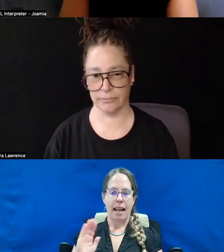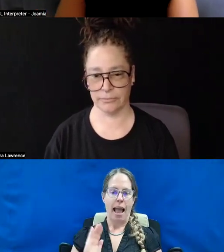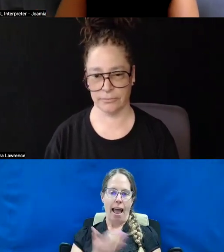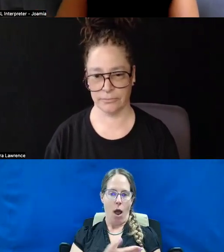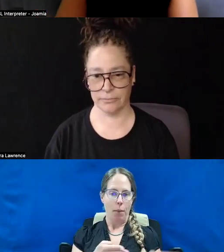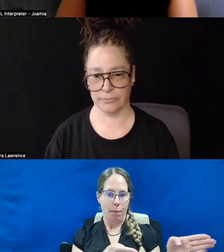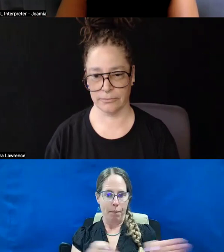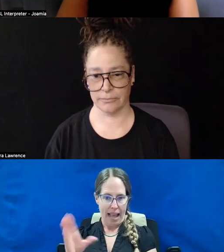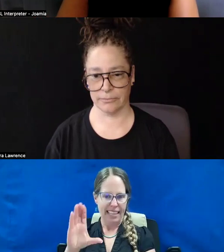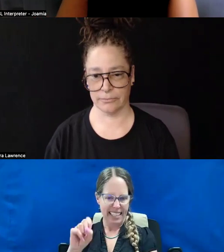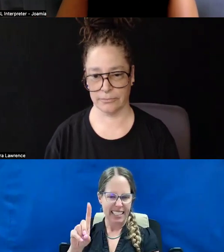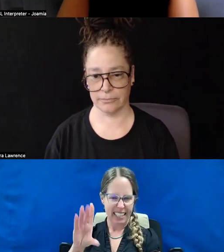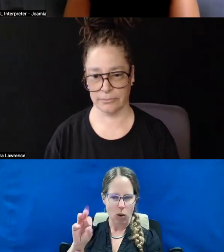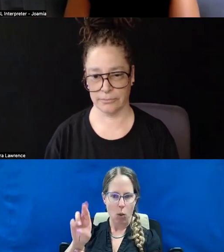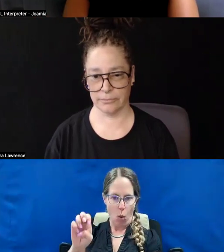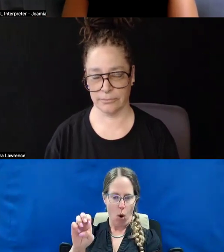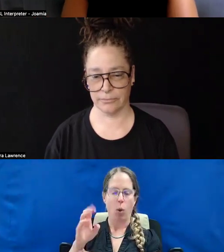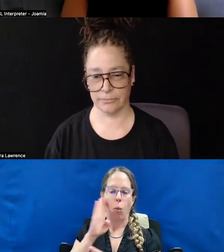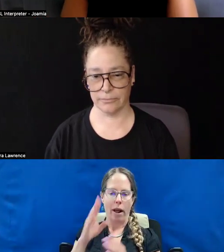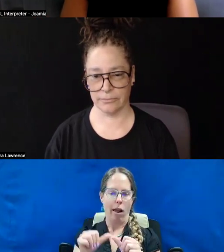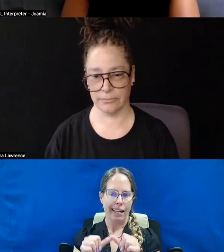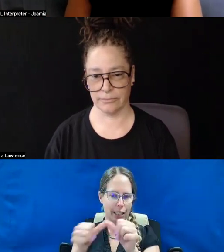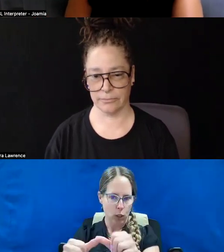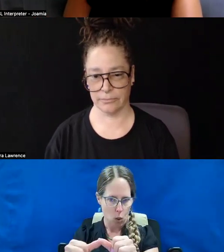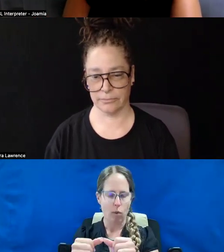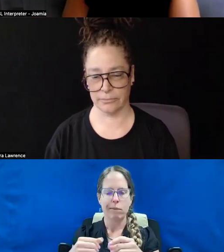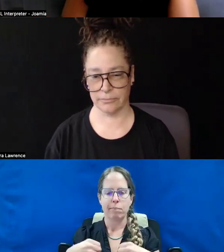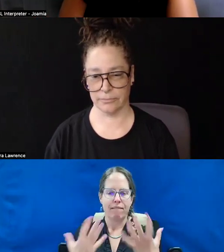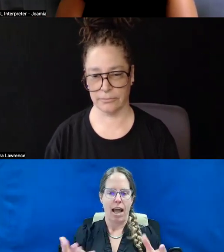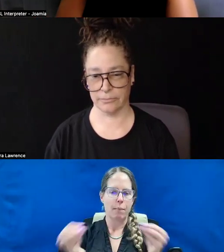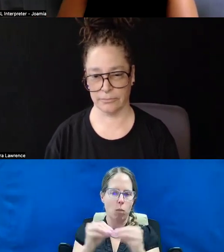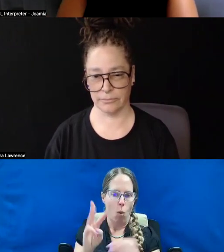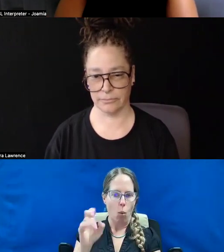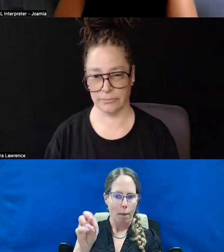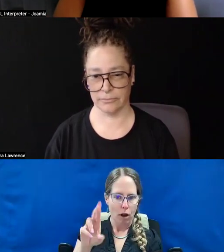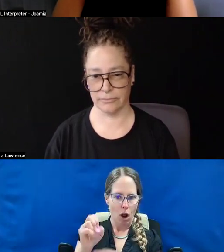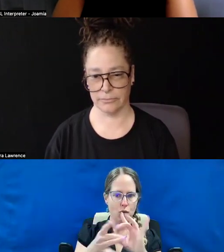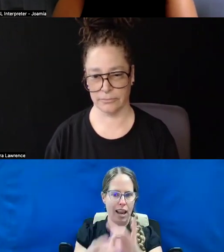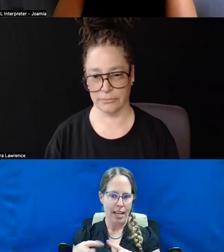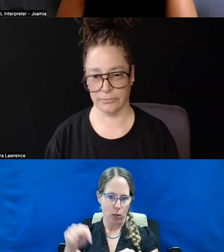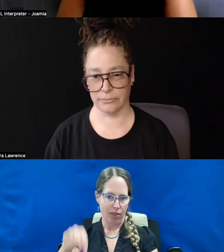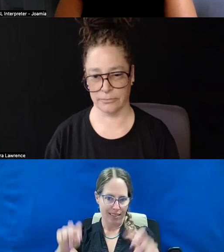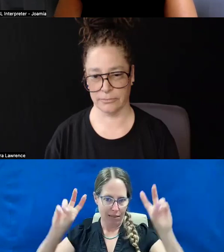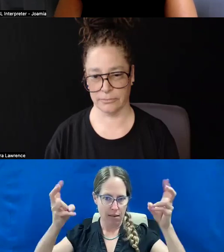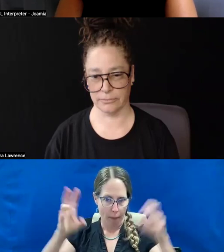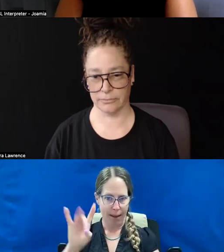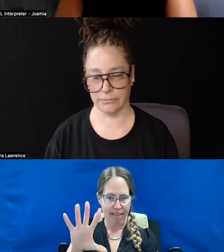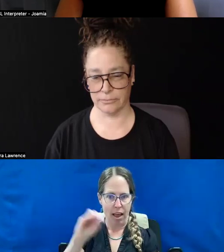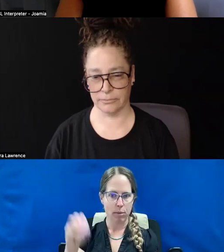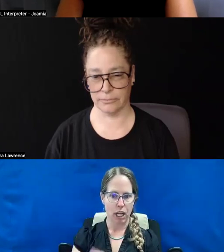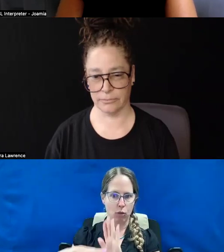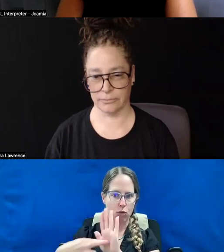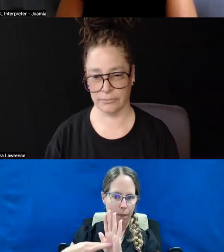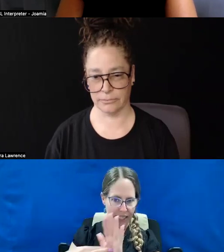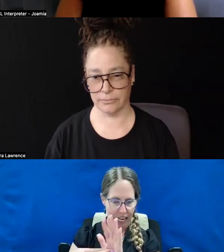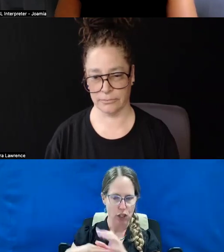viewed to make sure that we have representation. The CSD core webinar will be continued, and we